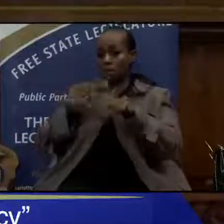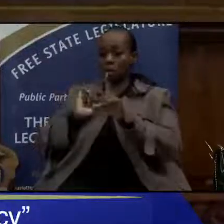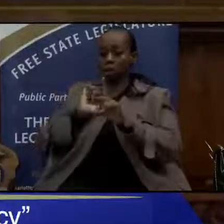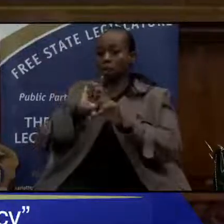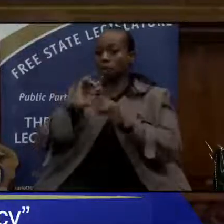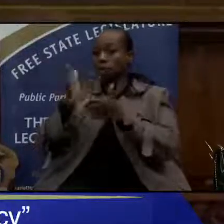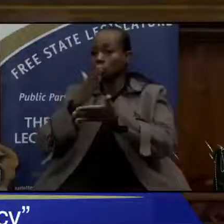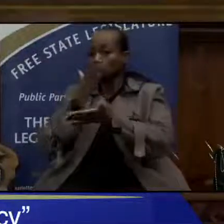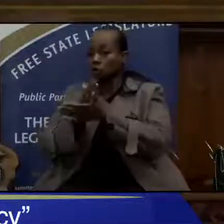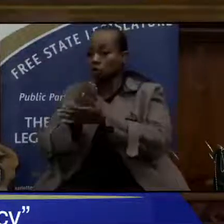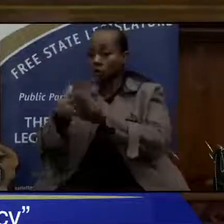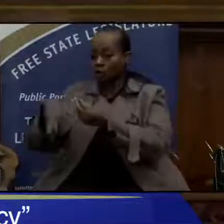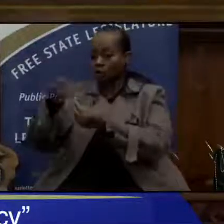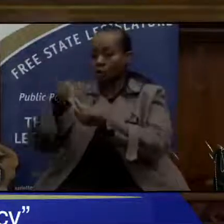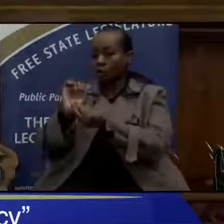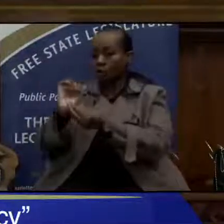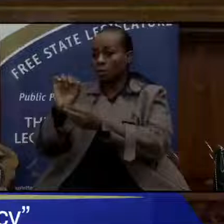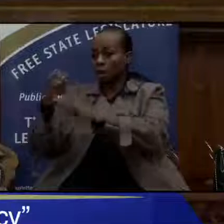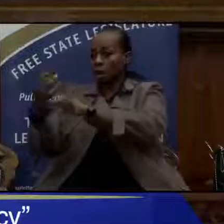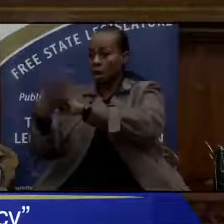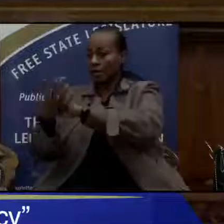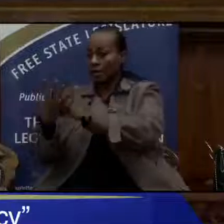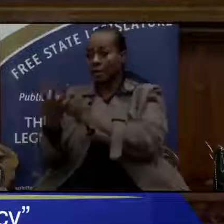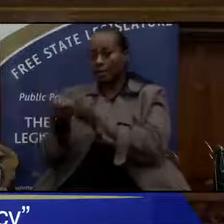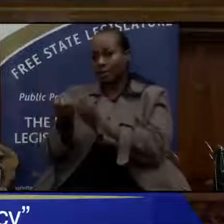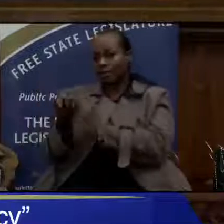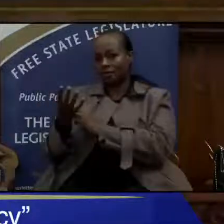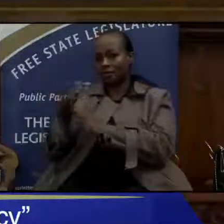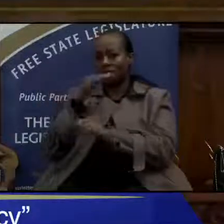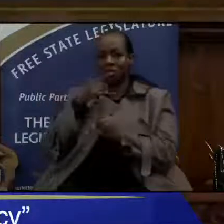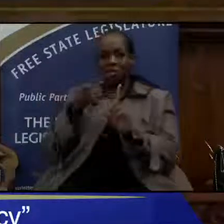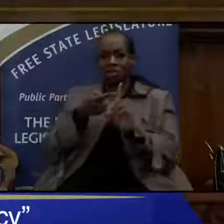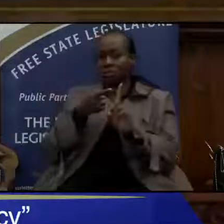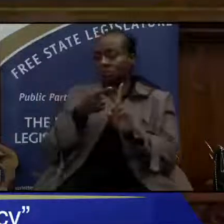for Hofa Lapaleo counseling.